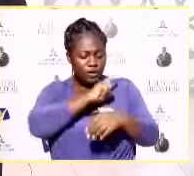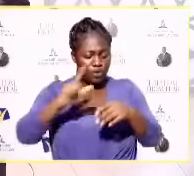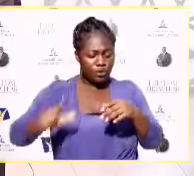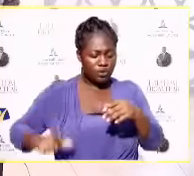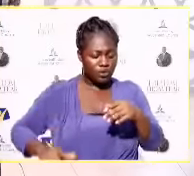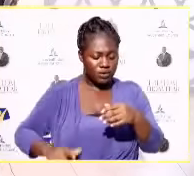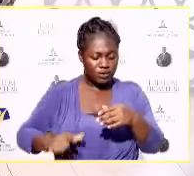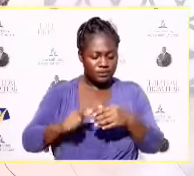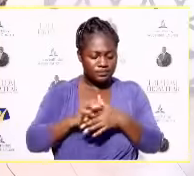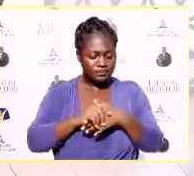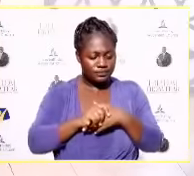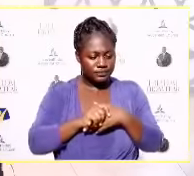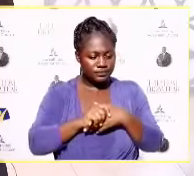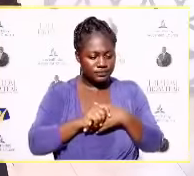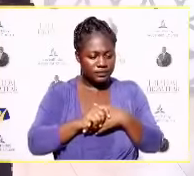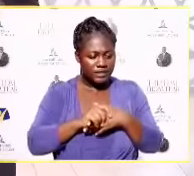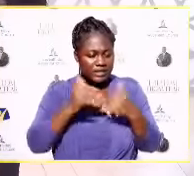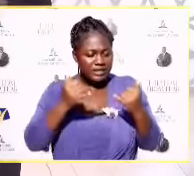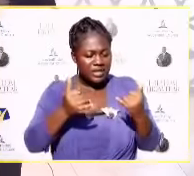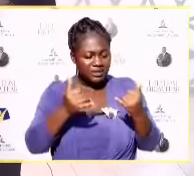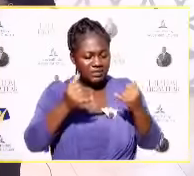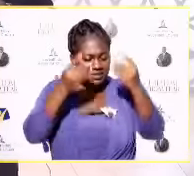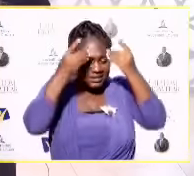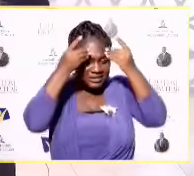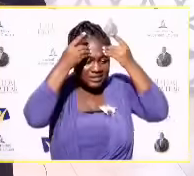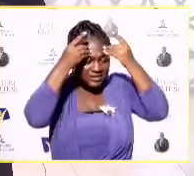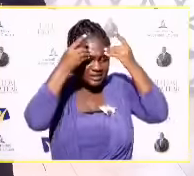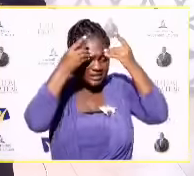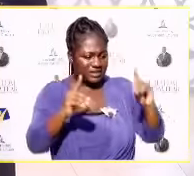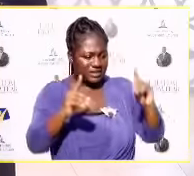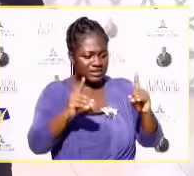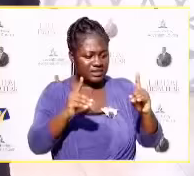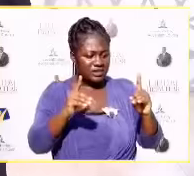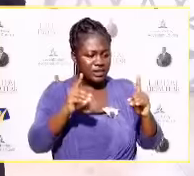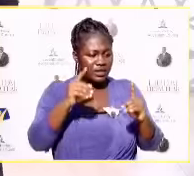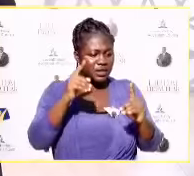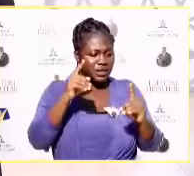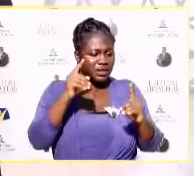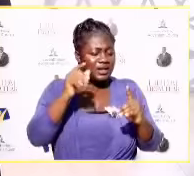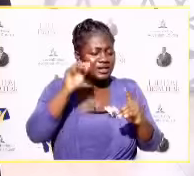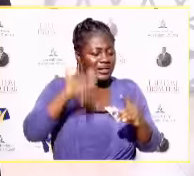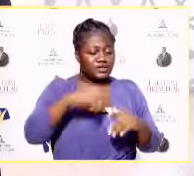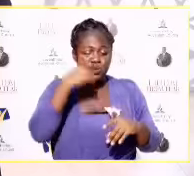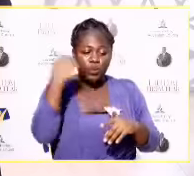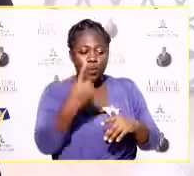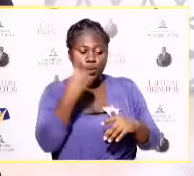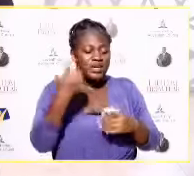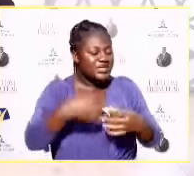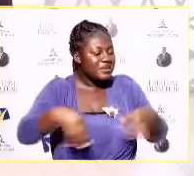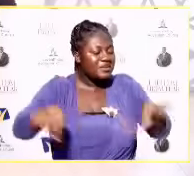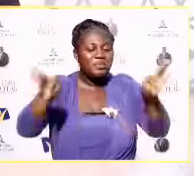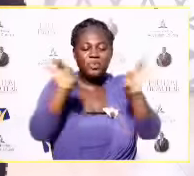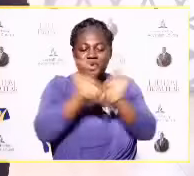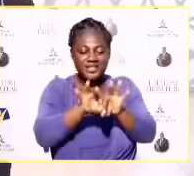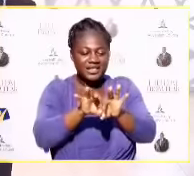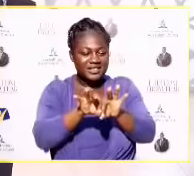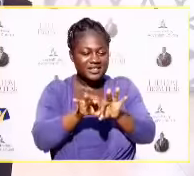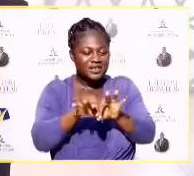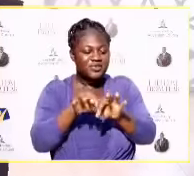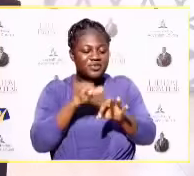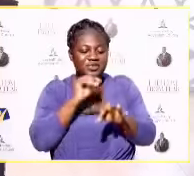It may not be an easy decision for you, but it's the right one, and that's all that matters. It's the right one.